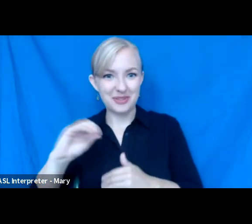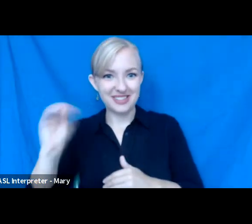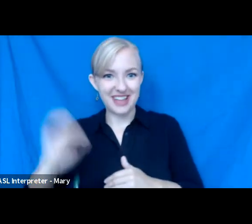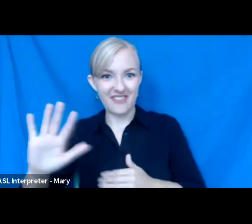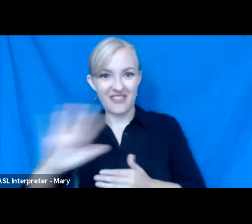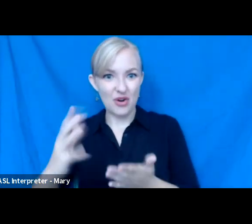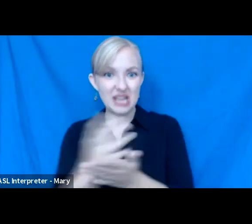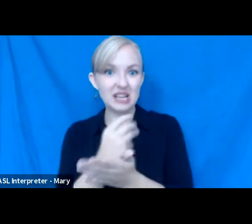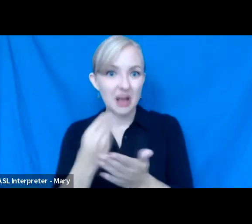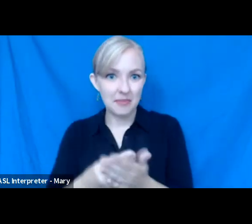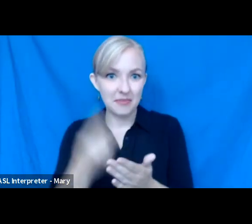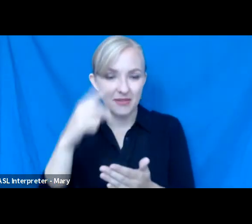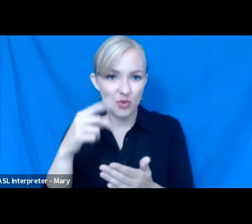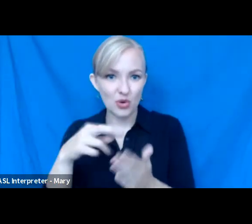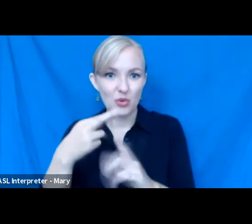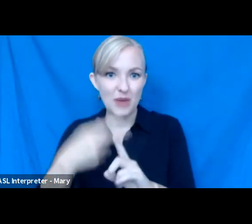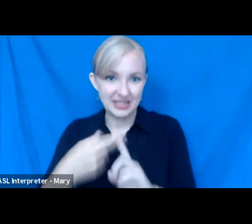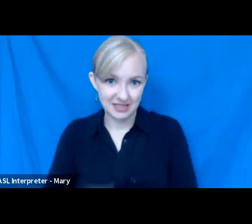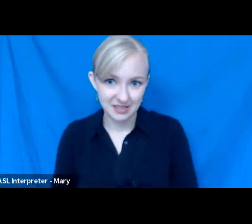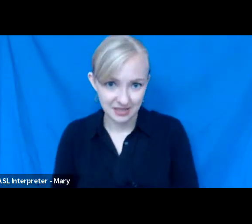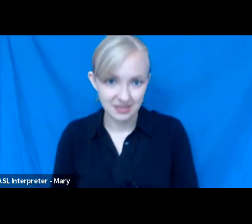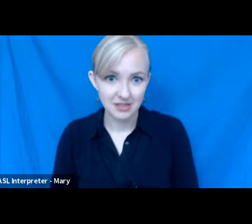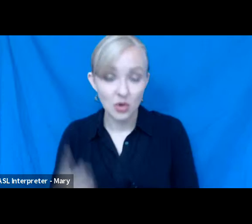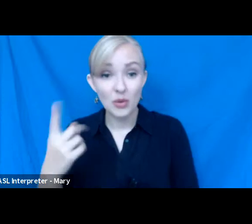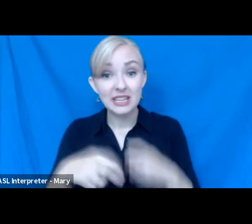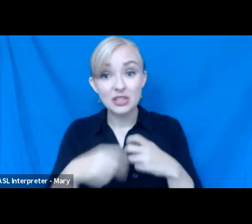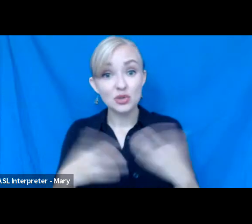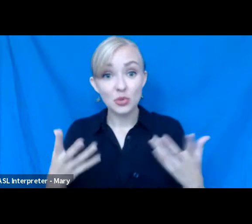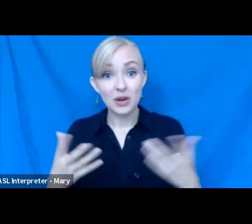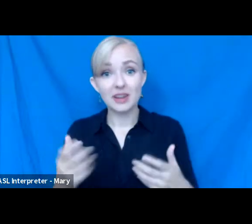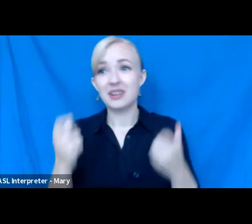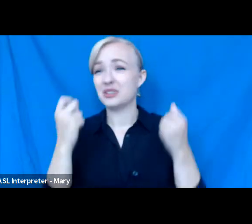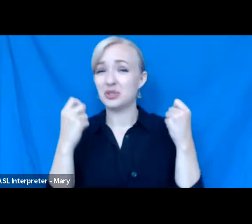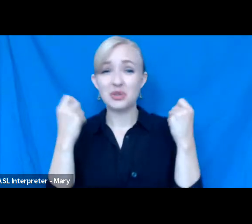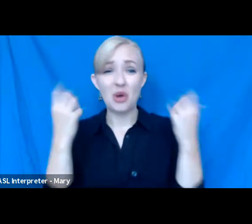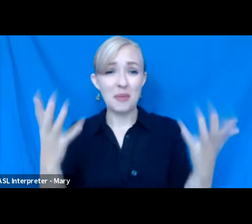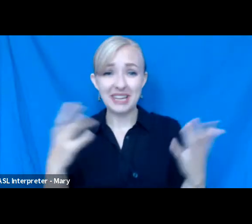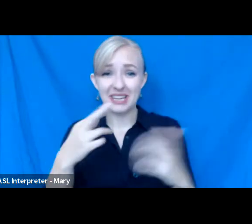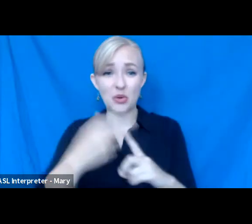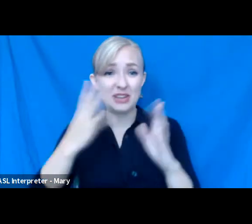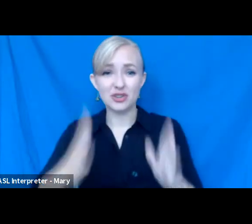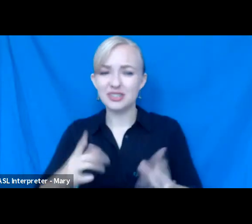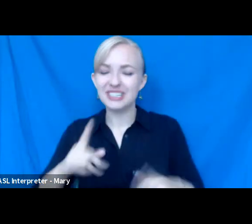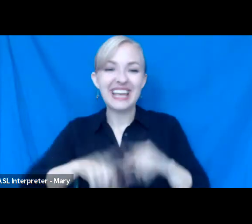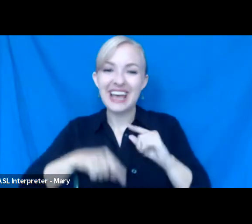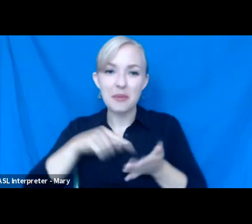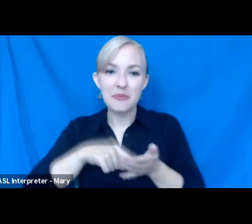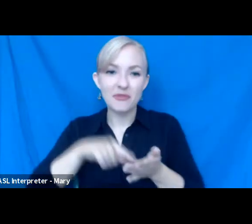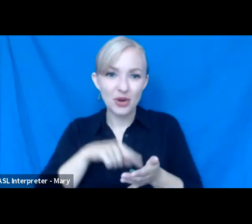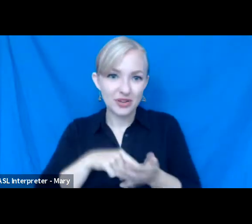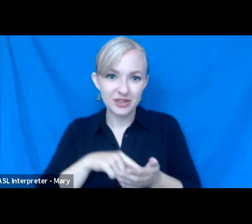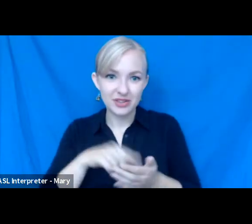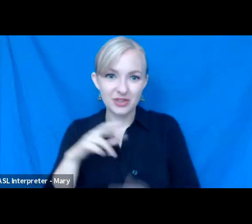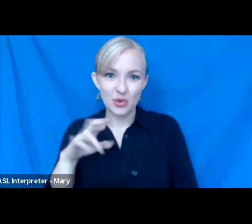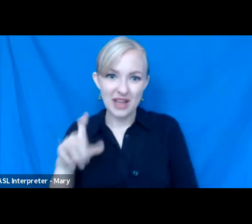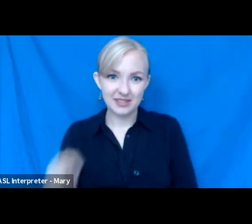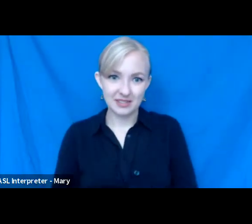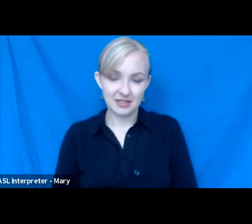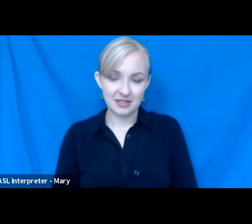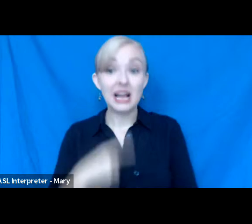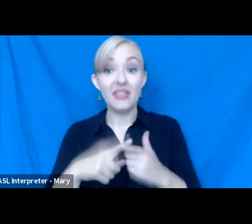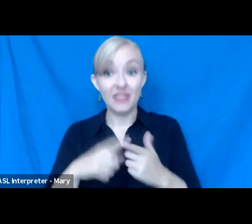lack of affordable housing is that far too many renters cannot pay rent, and many of those households get evicted